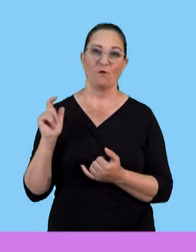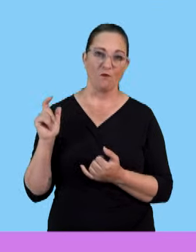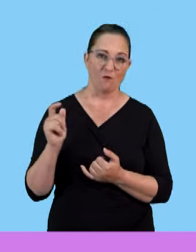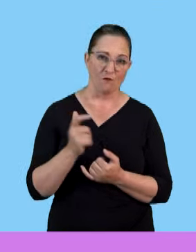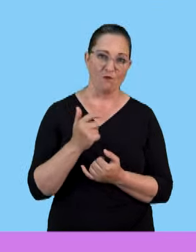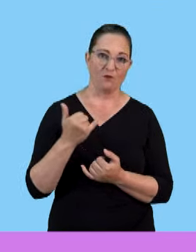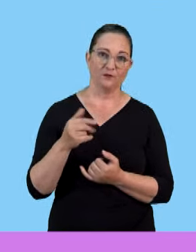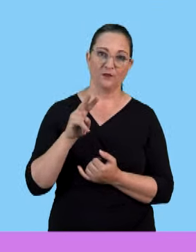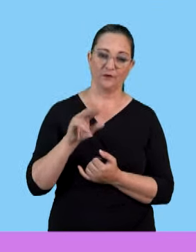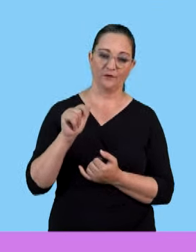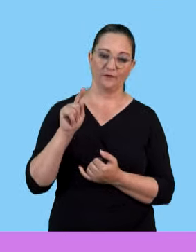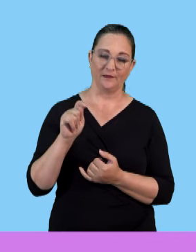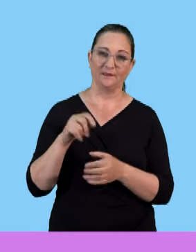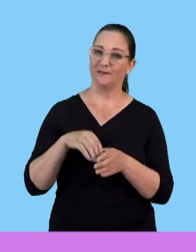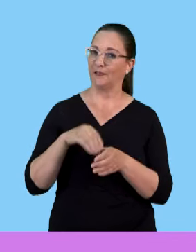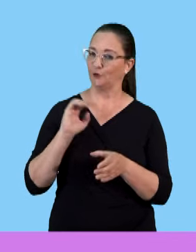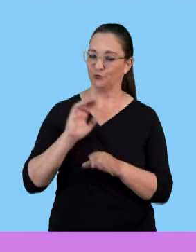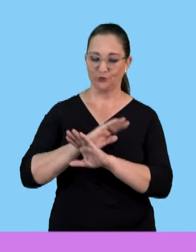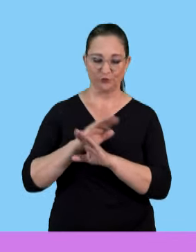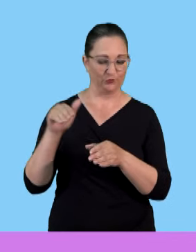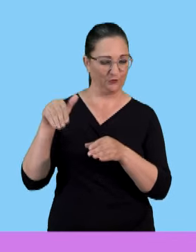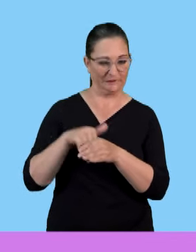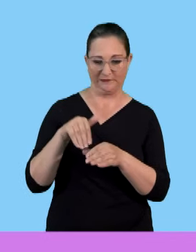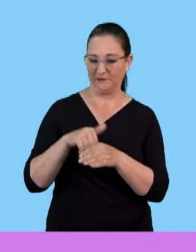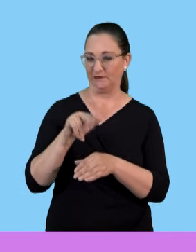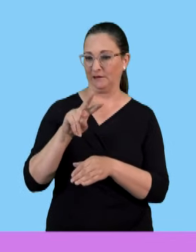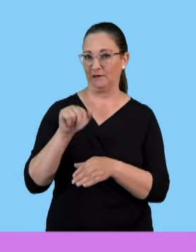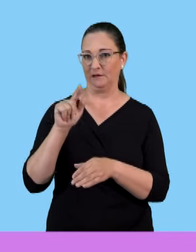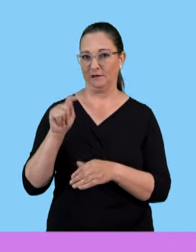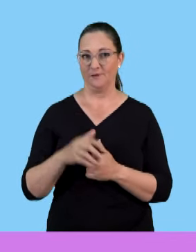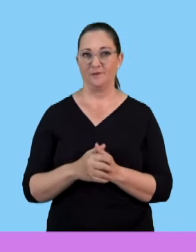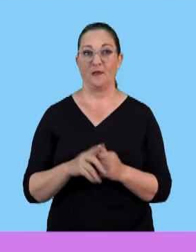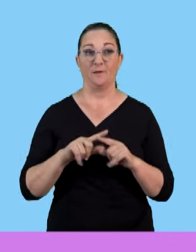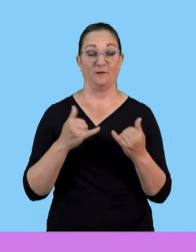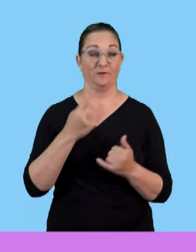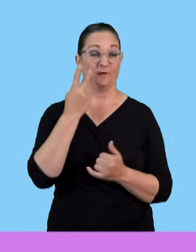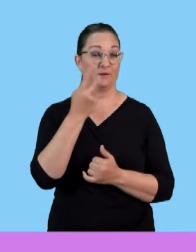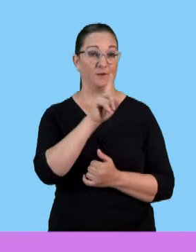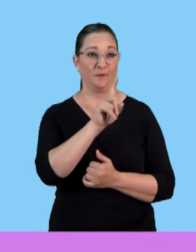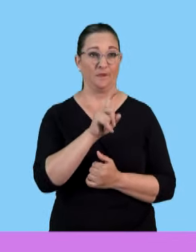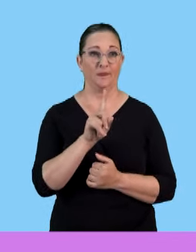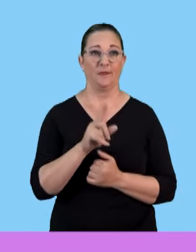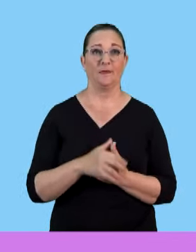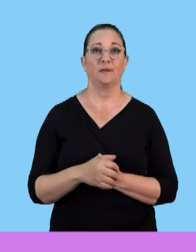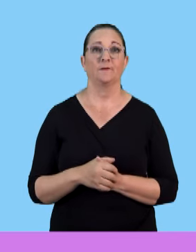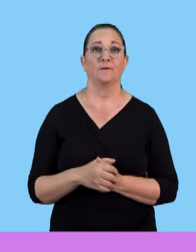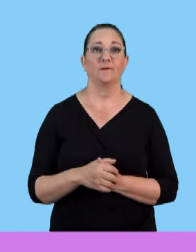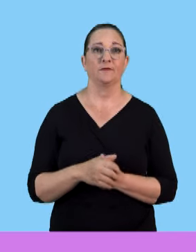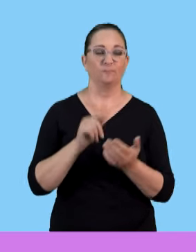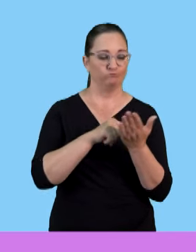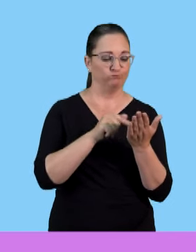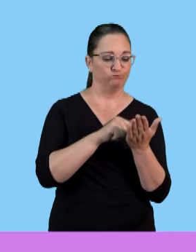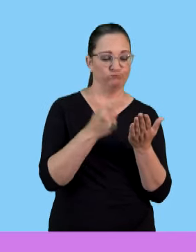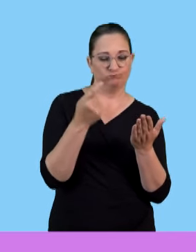table, it says all costs are VAT exclusive, meaning VAT it's not included. Looking at the question, calculate